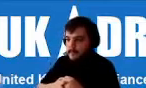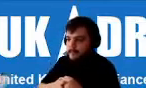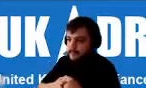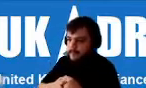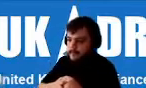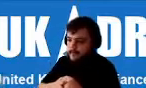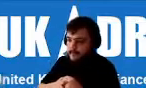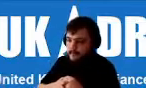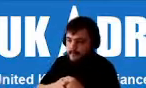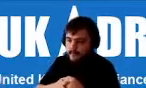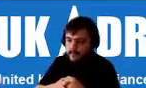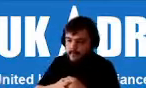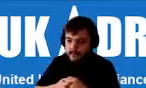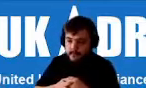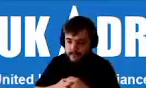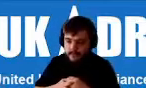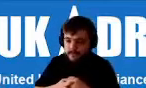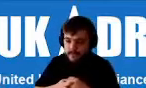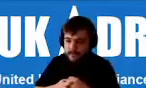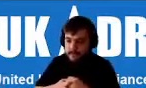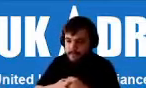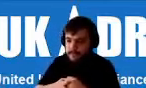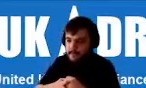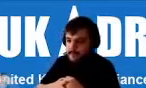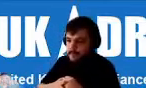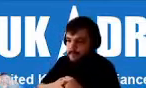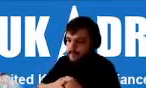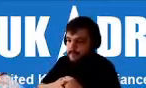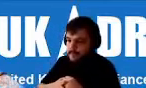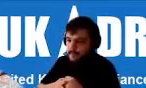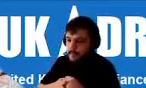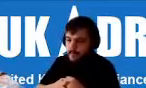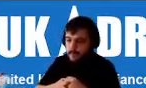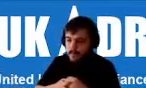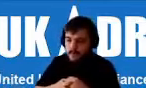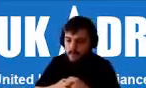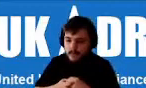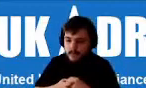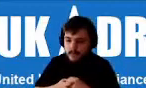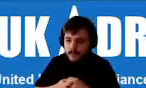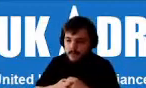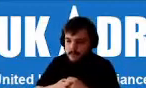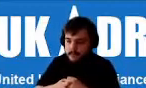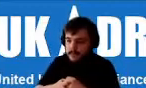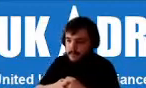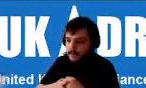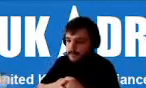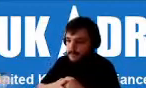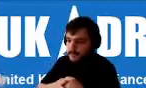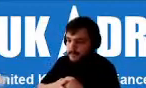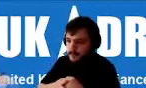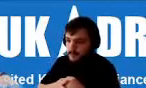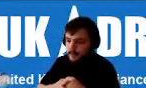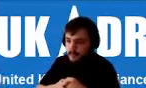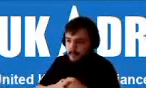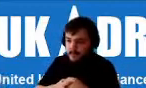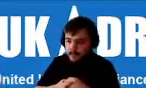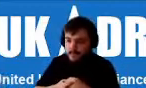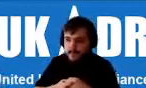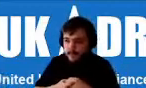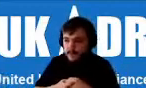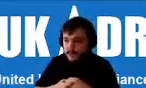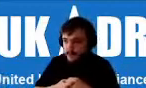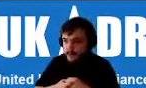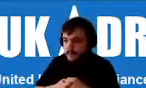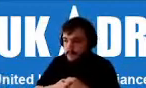did occur. It's worth studying this, and it's worth seeing if we have any remedies at all But for most of us, there's nothing we can do about